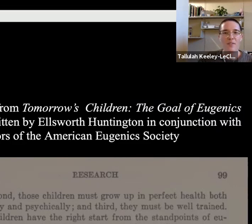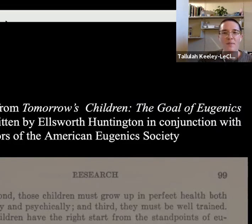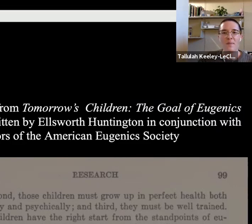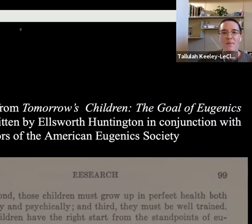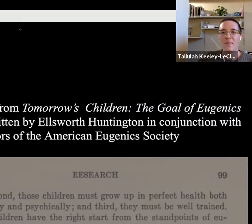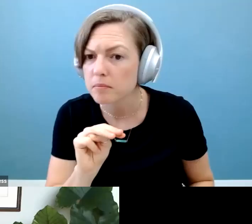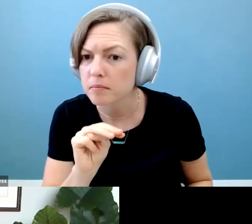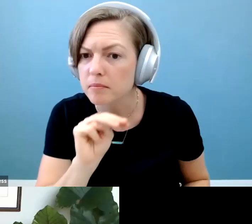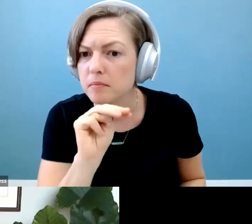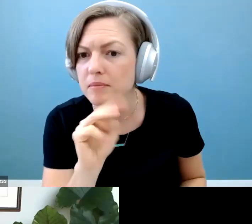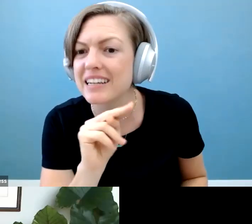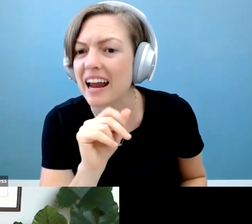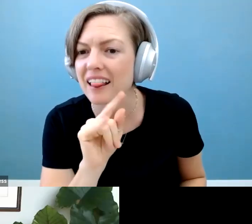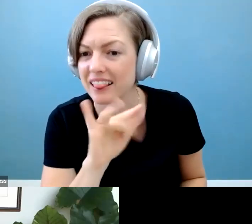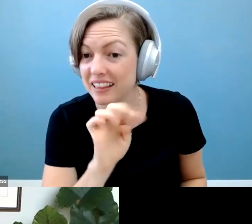believe.